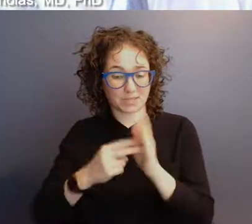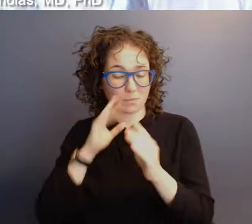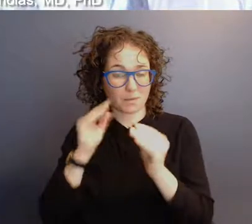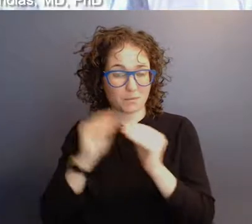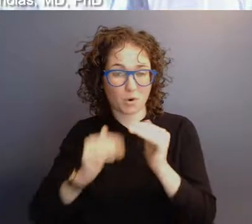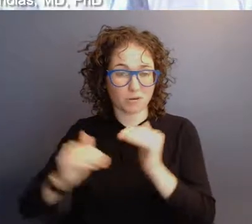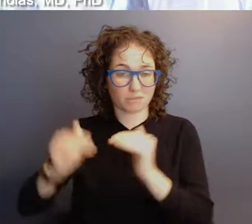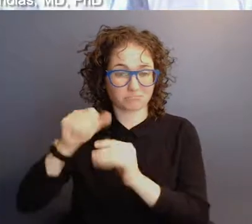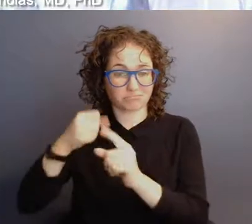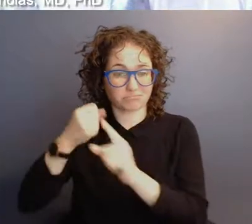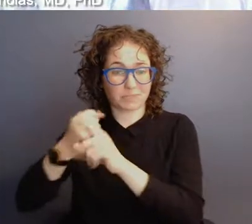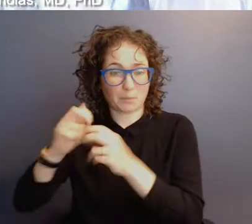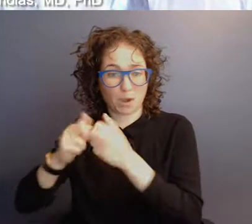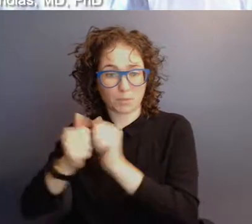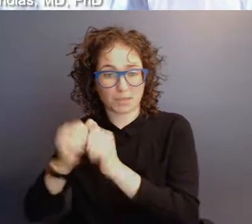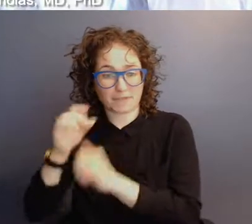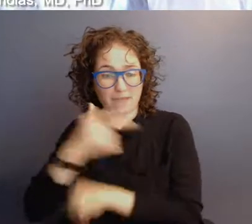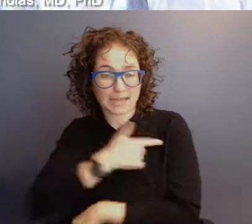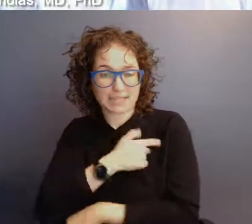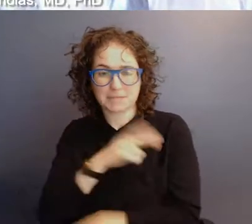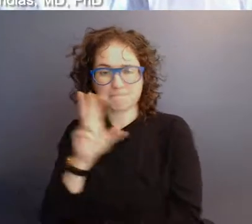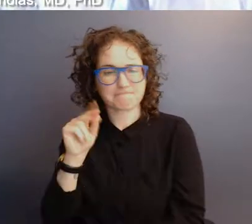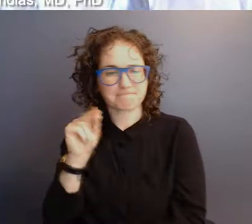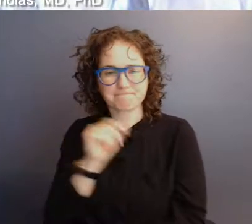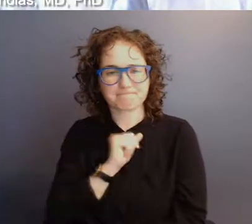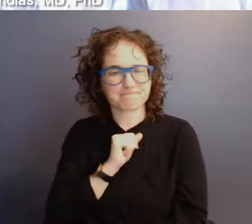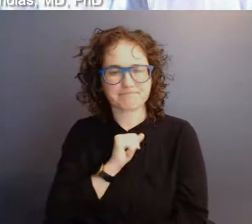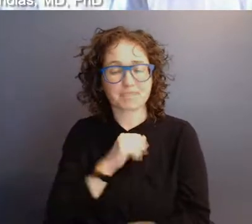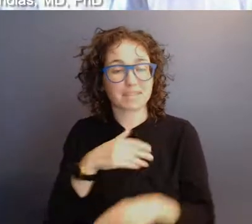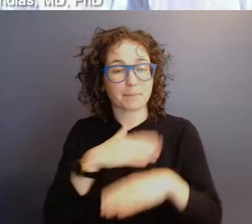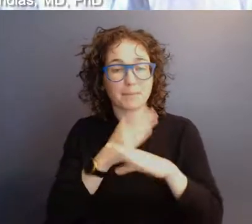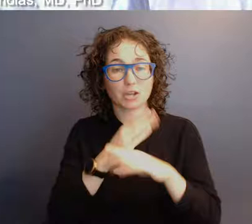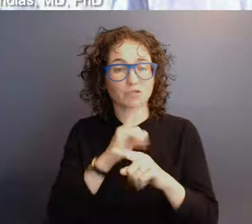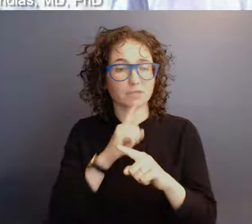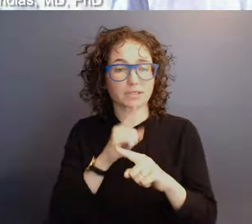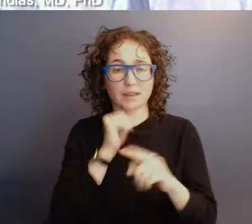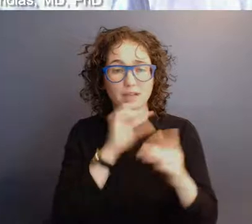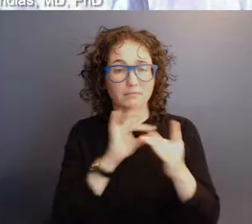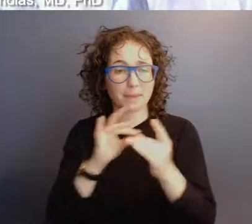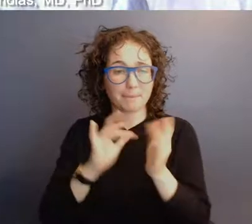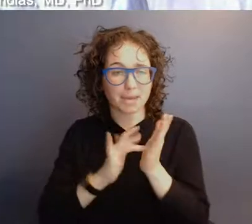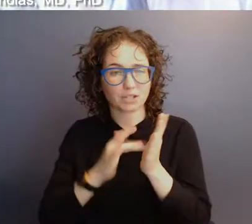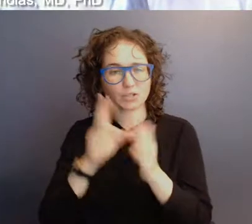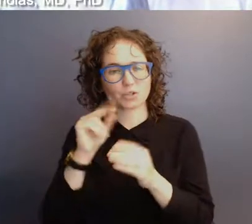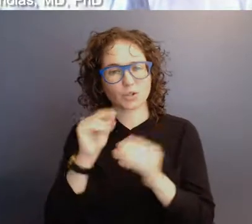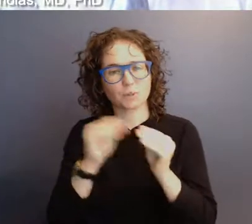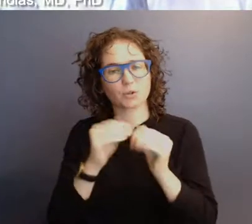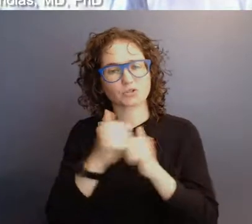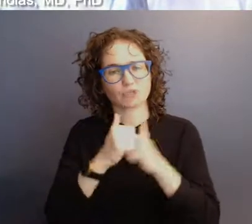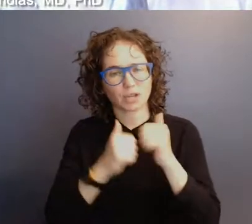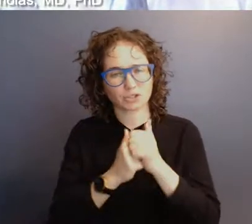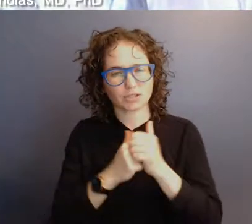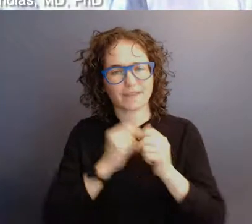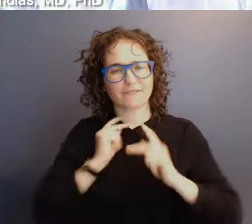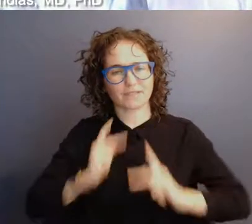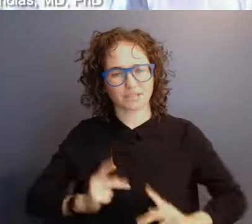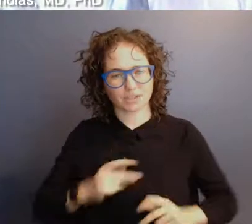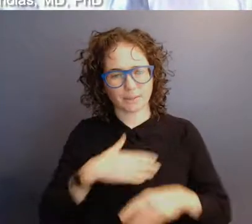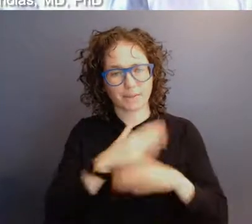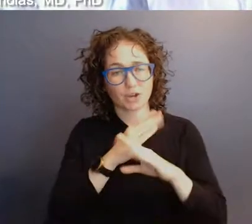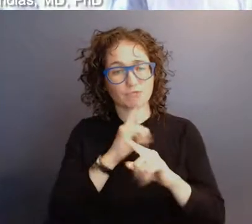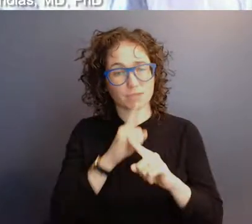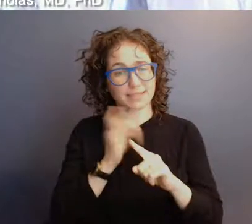So the barriers, if you will, are not medical. They're more structural and physical. So it's incumbent on us